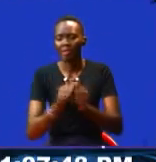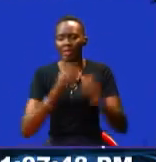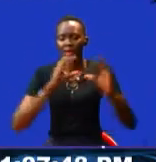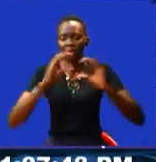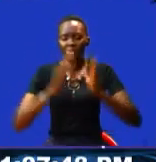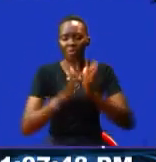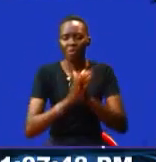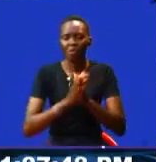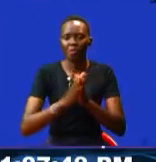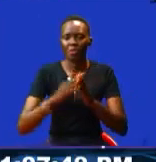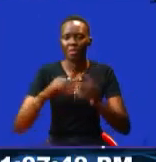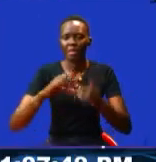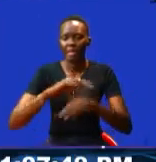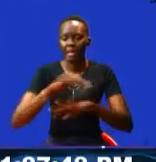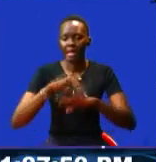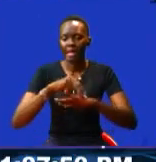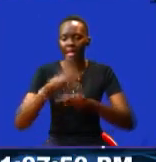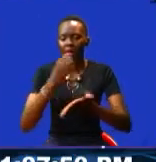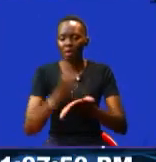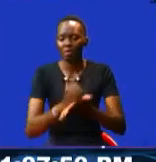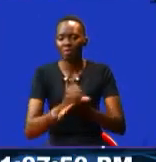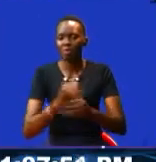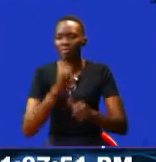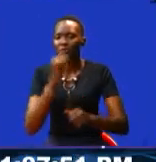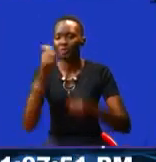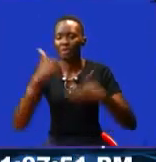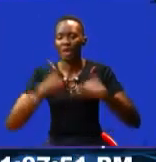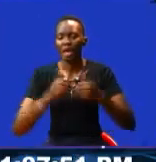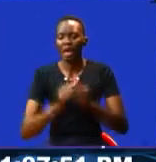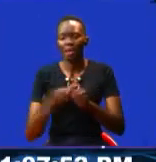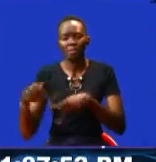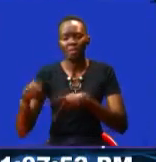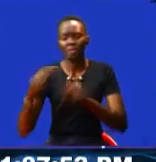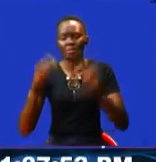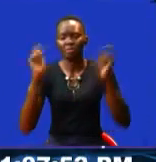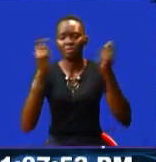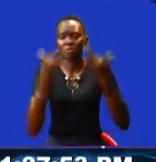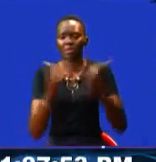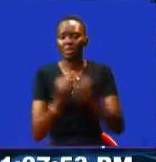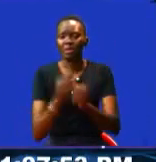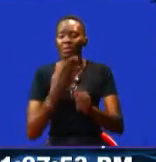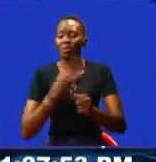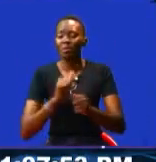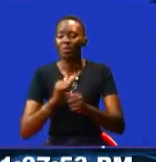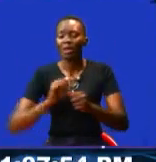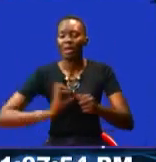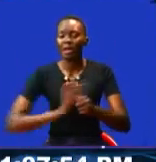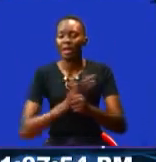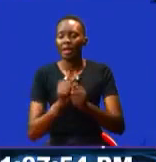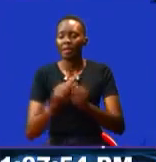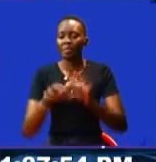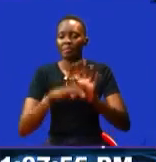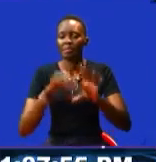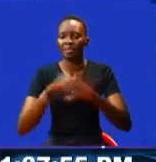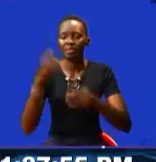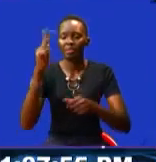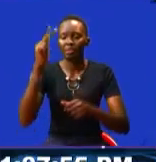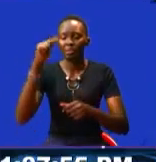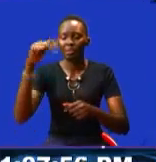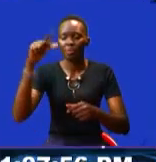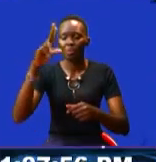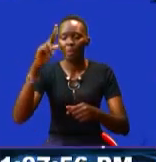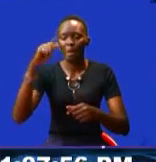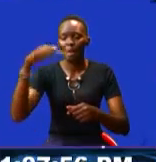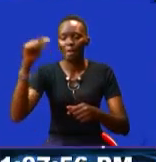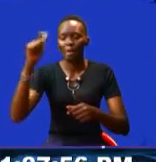NAT. I want a mandate ya inayote ile ku demonstrate. Sasa tutarajia kwamba ndugu zetu wa KUPPET kwa sababu we have evidence here